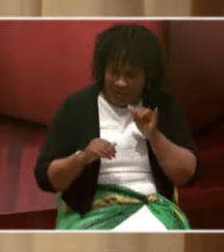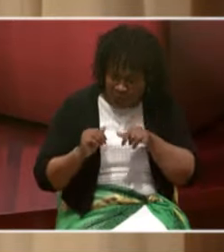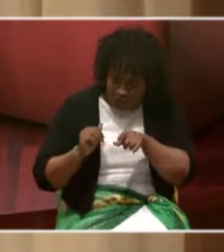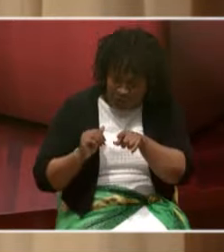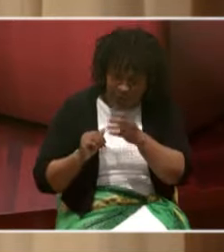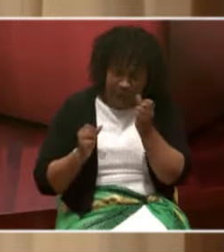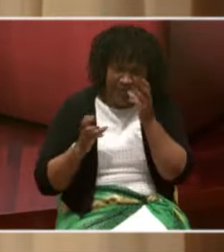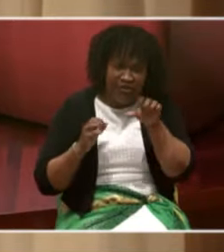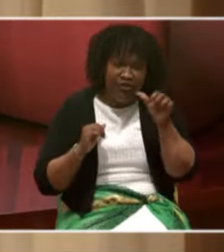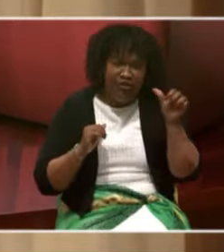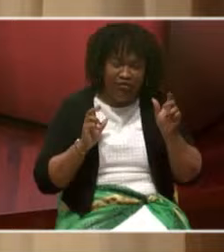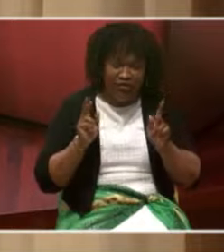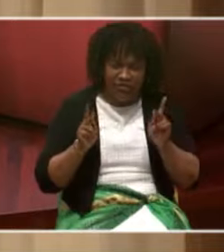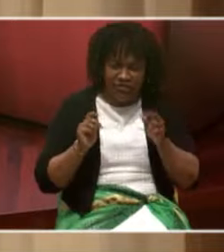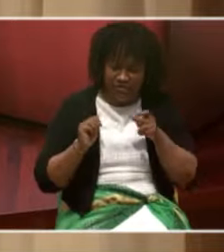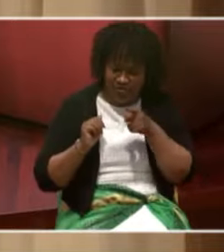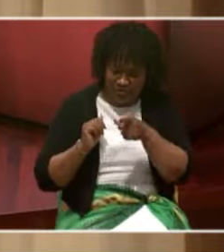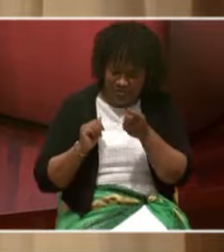same room,